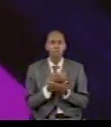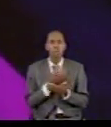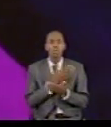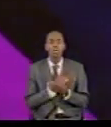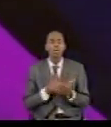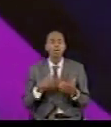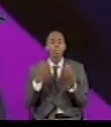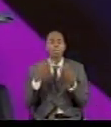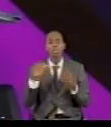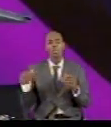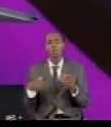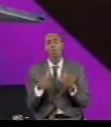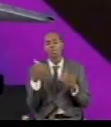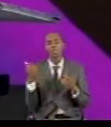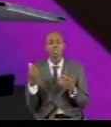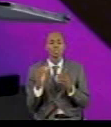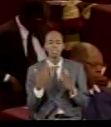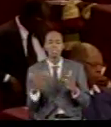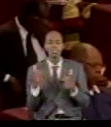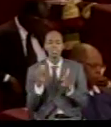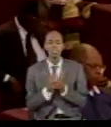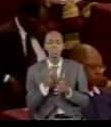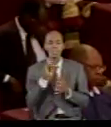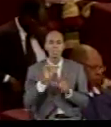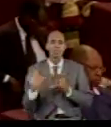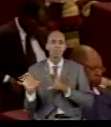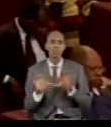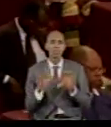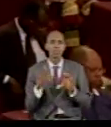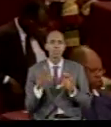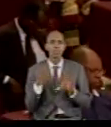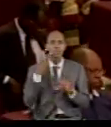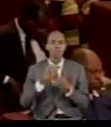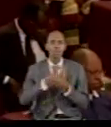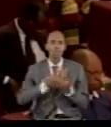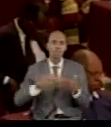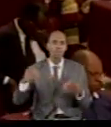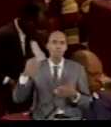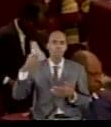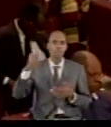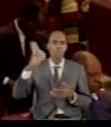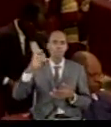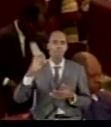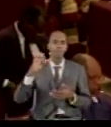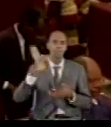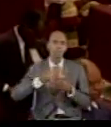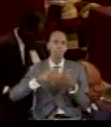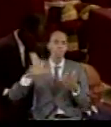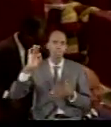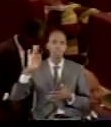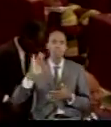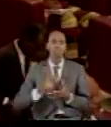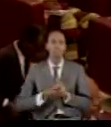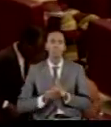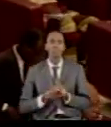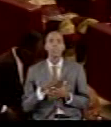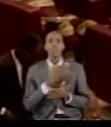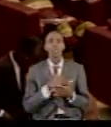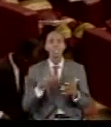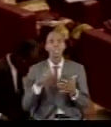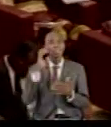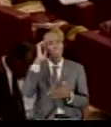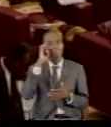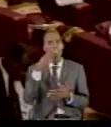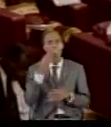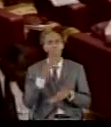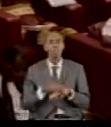such like things ye do. Verse 9, it says, and he said unto